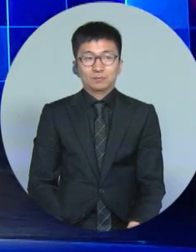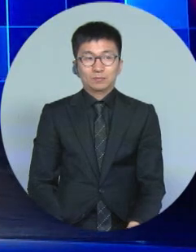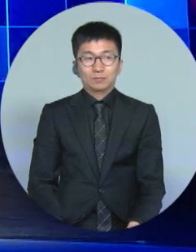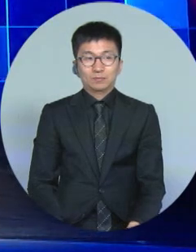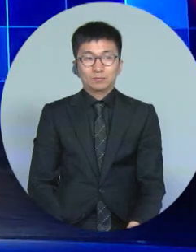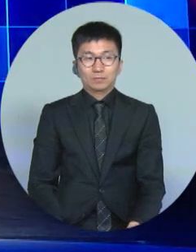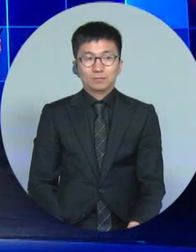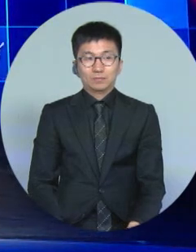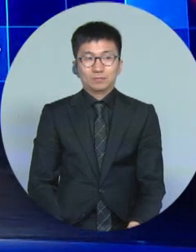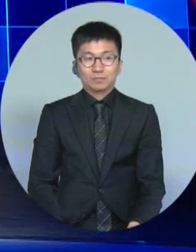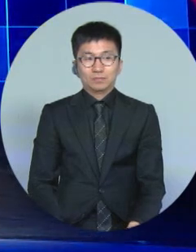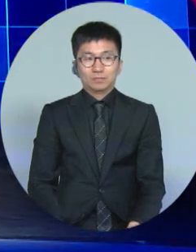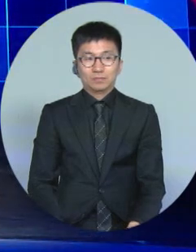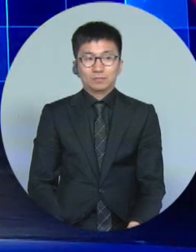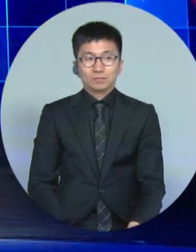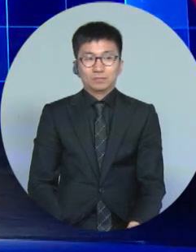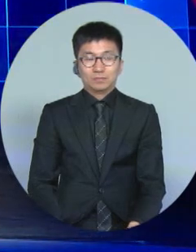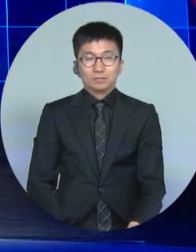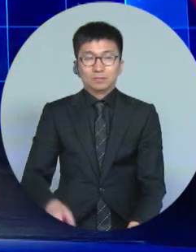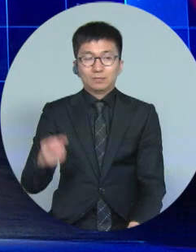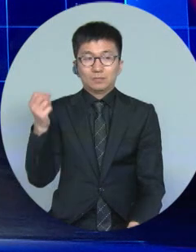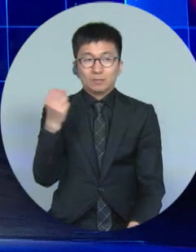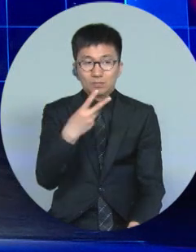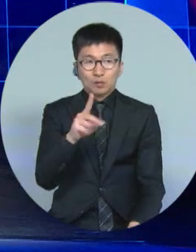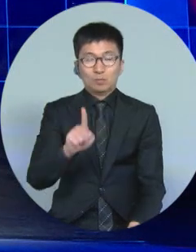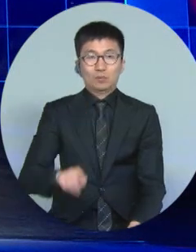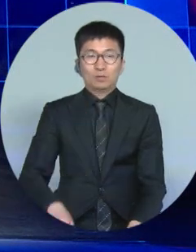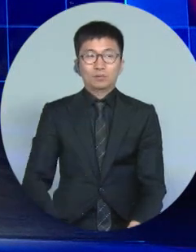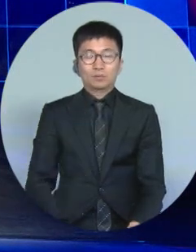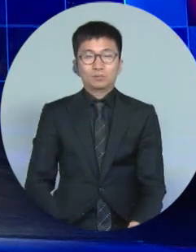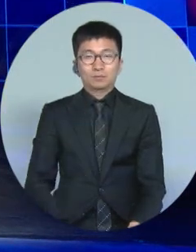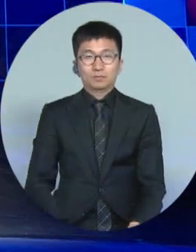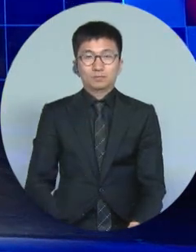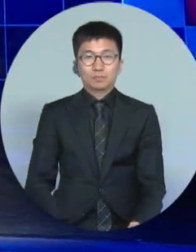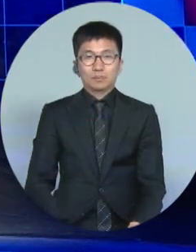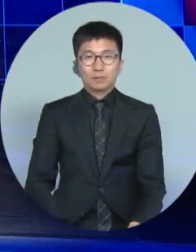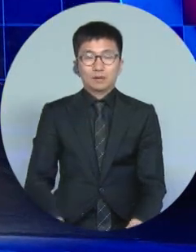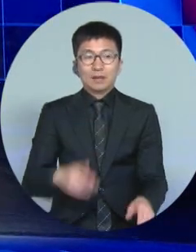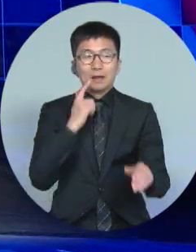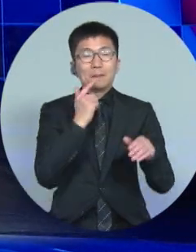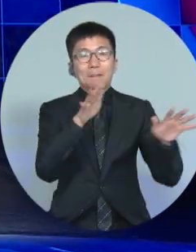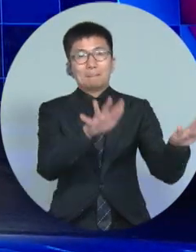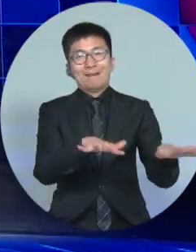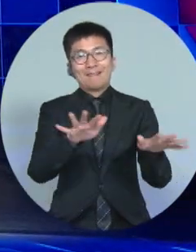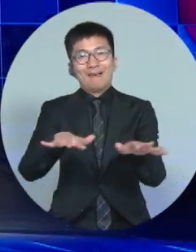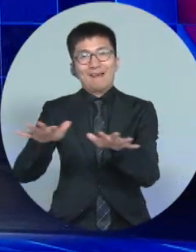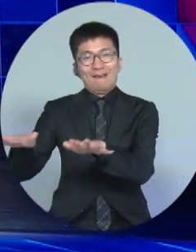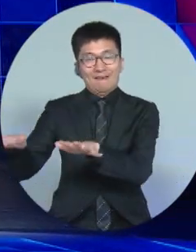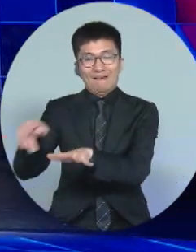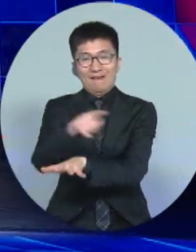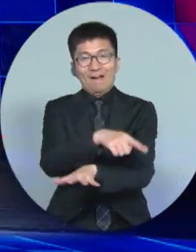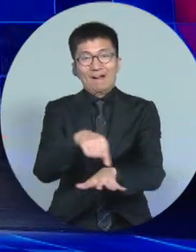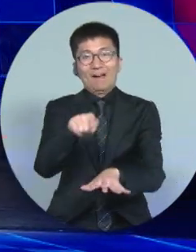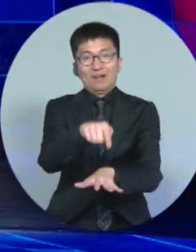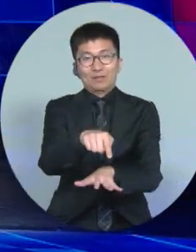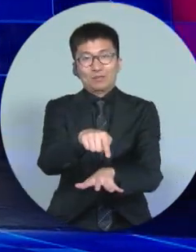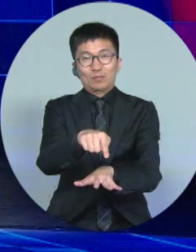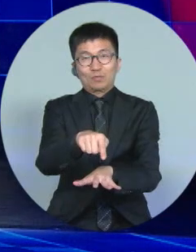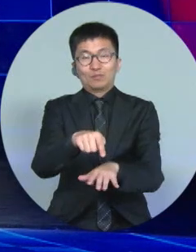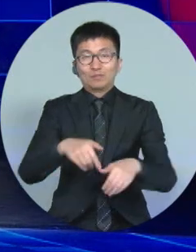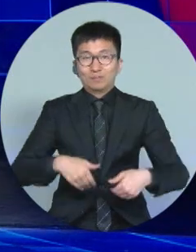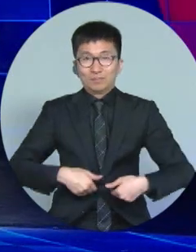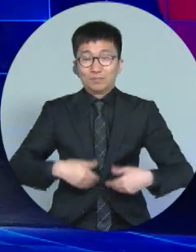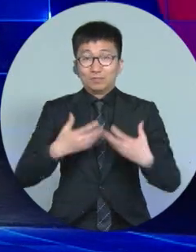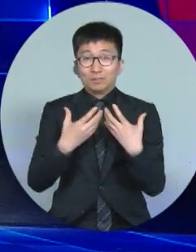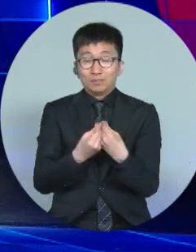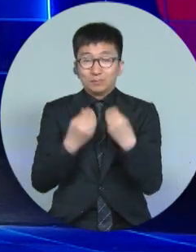sea, and all the resources of the sea. Because with the development of new technologies, more and more economic growth is going